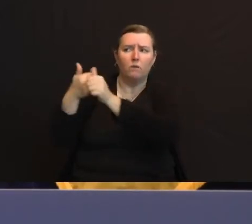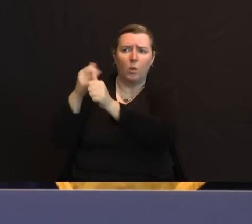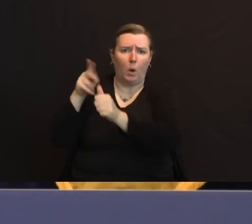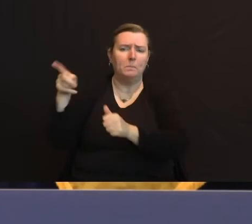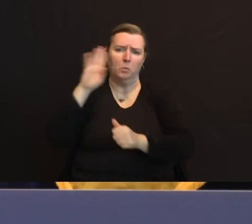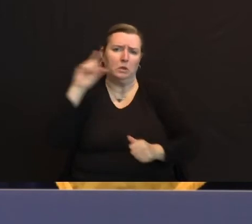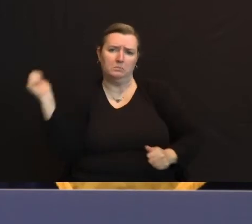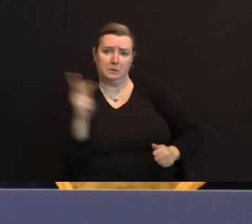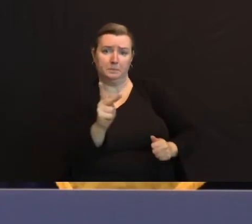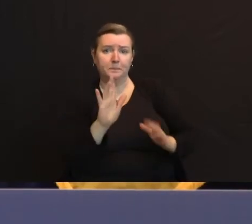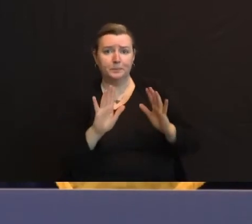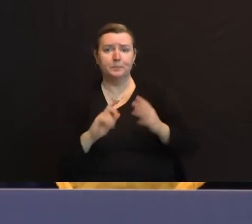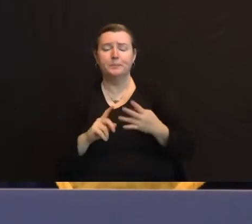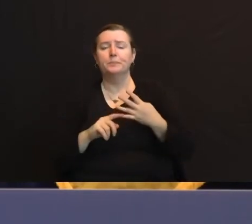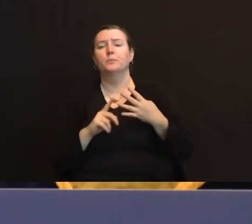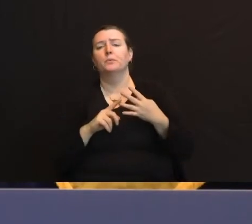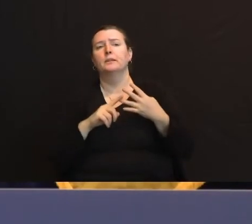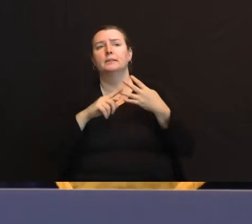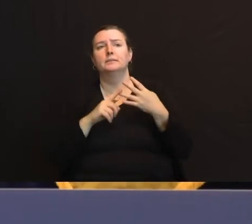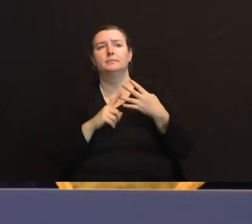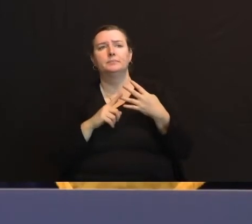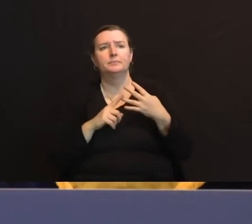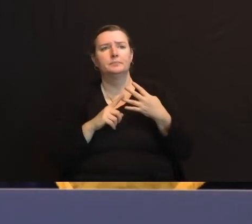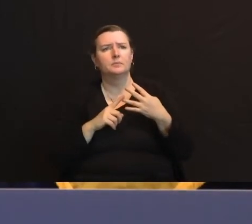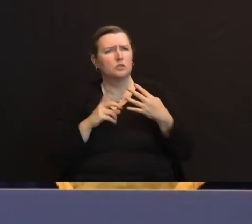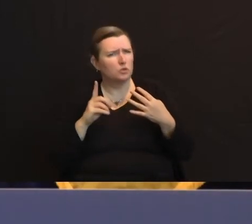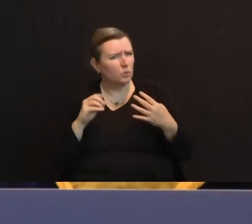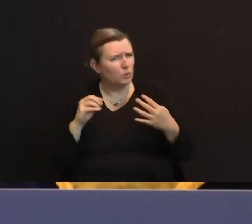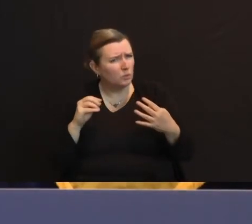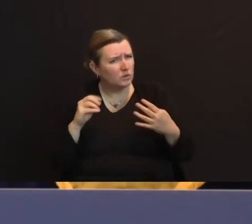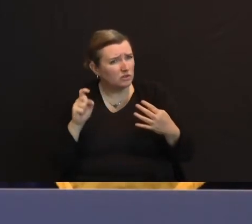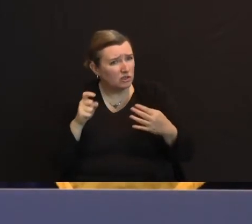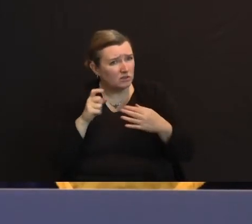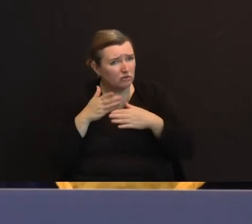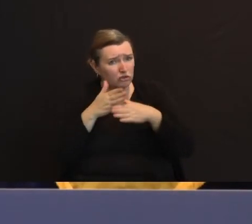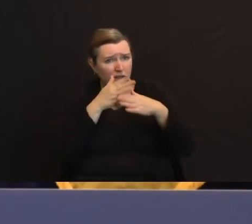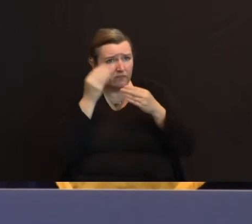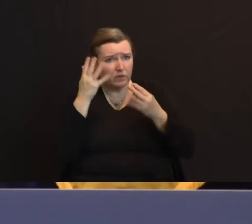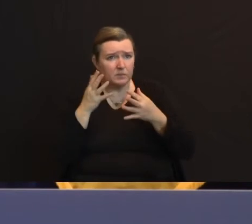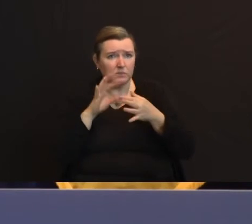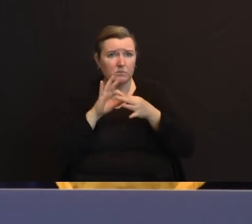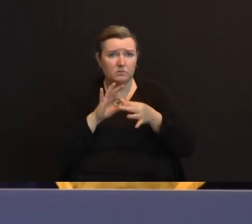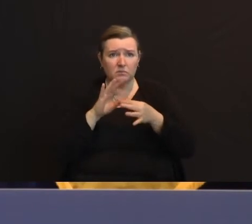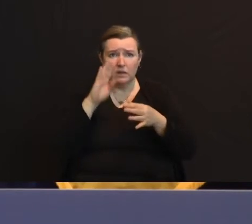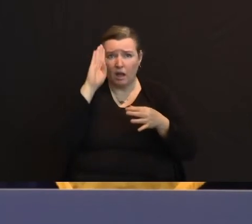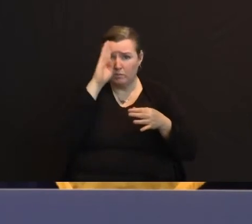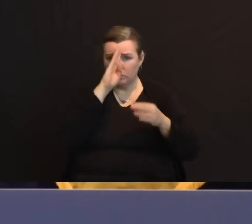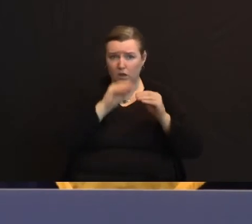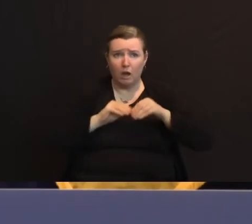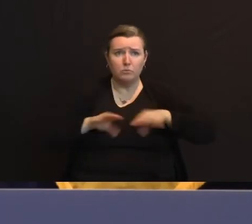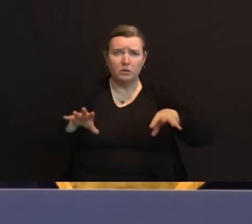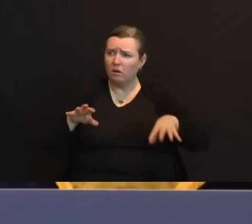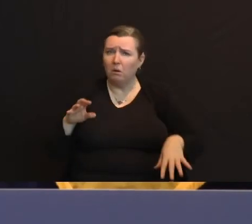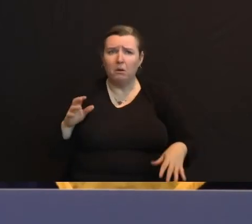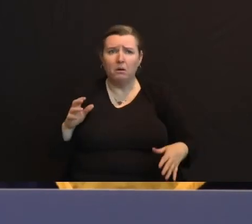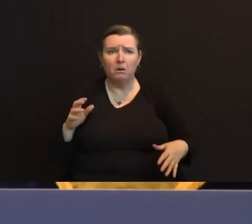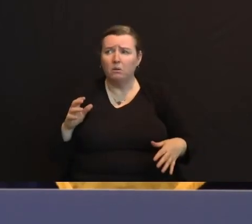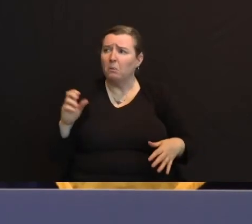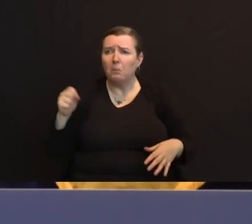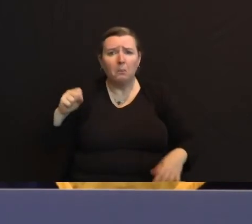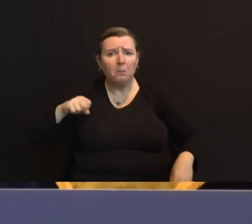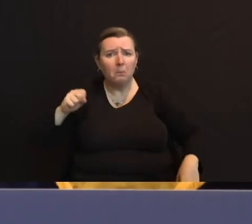Center? Do I think we should share information on hospital outbreaks? Yes, I think people should know that. I don't know why we wouldn't want to do